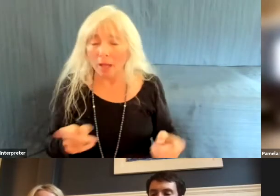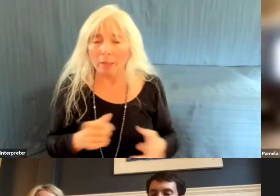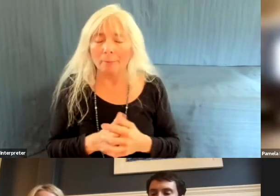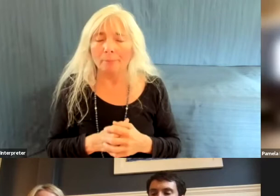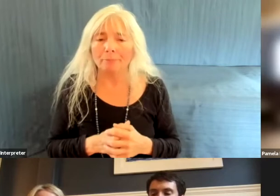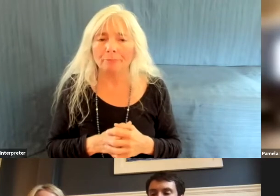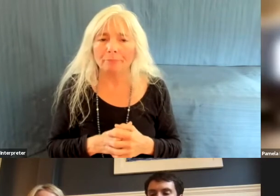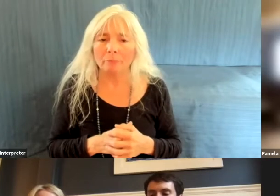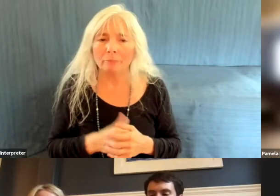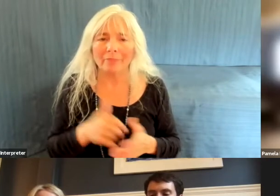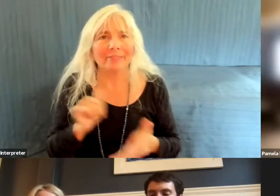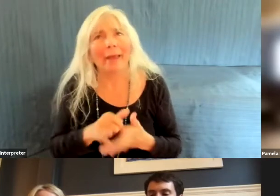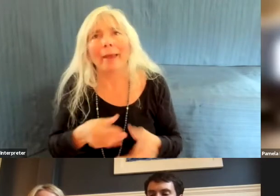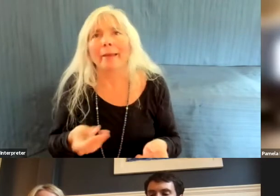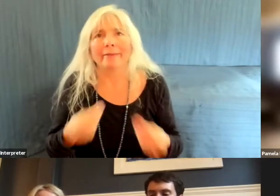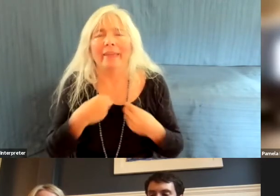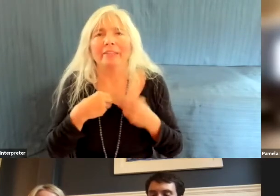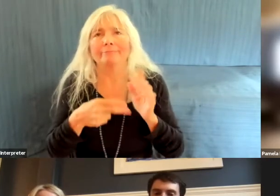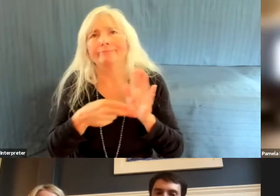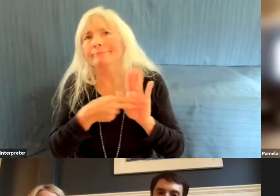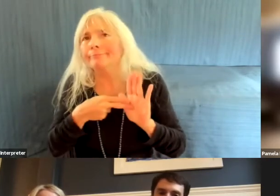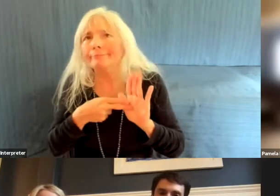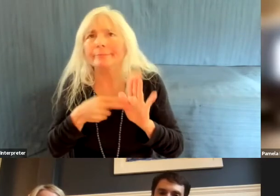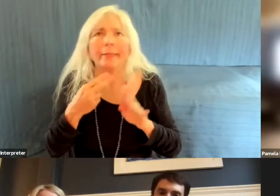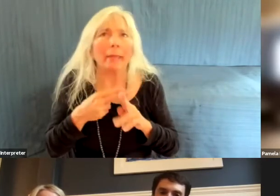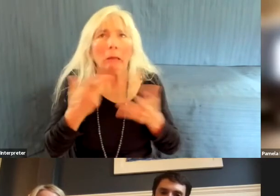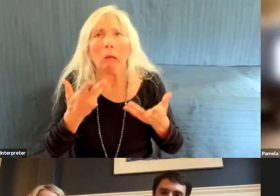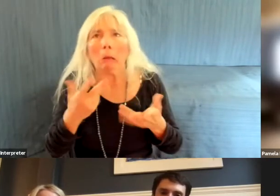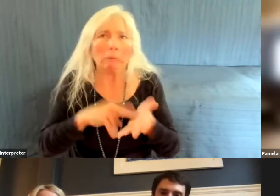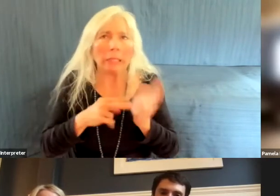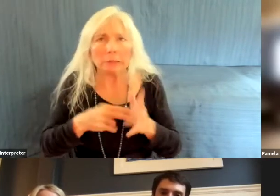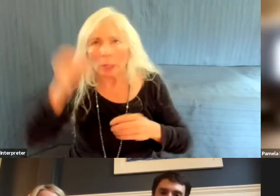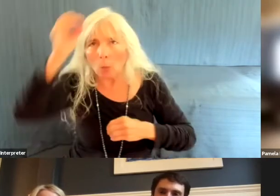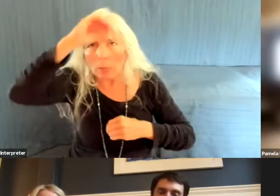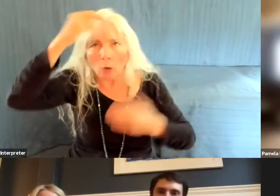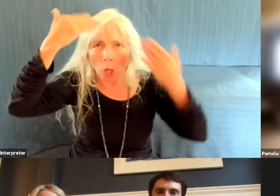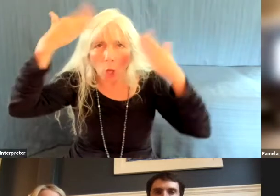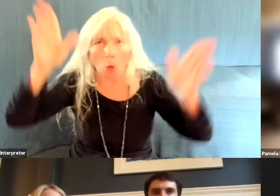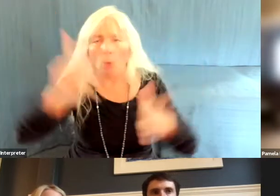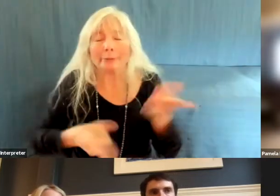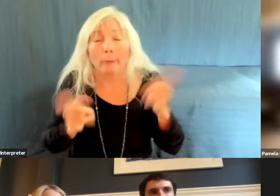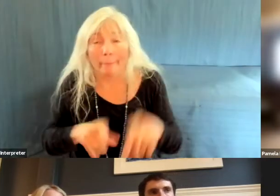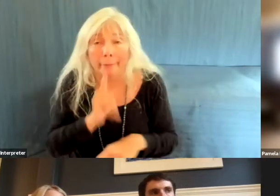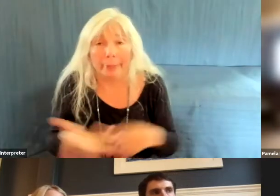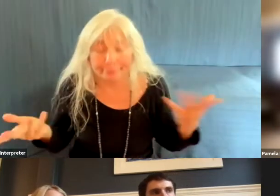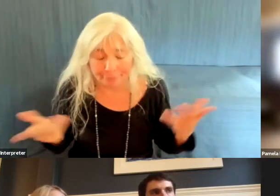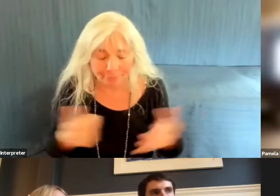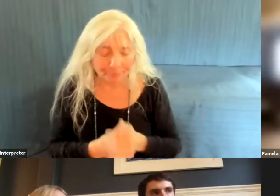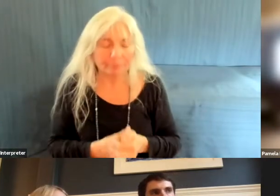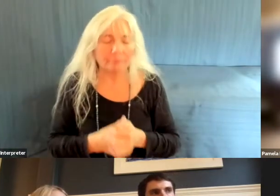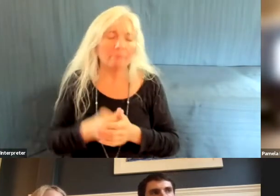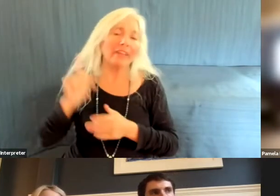But you know, that just kind of gave us a label that basically was like, we don't know what's going on. Later when